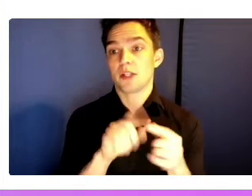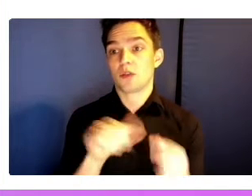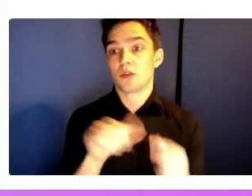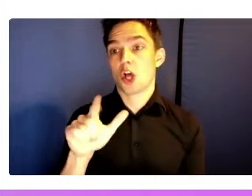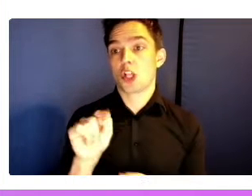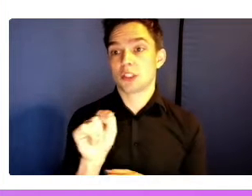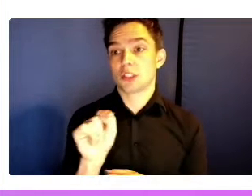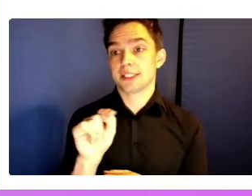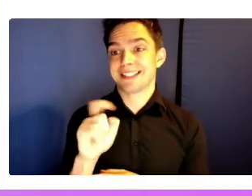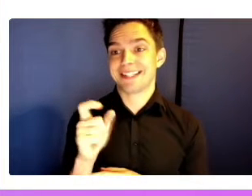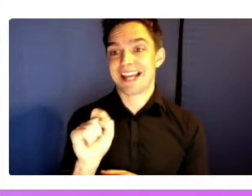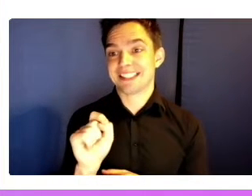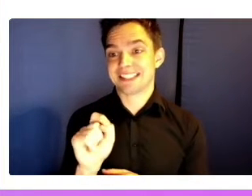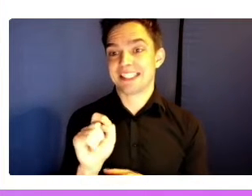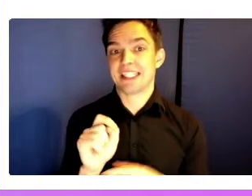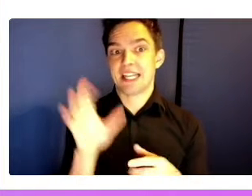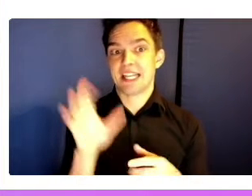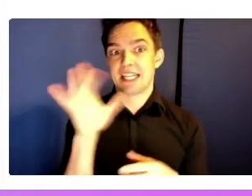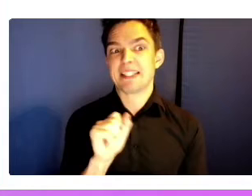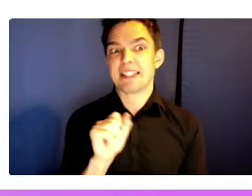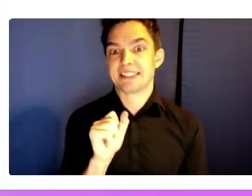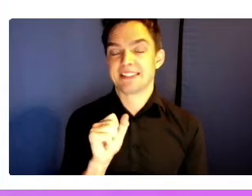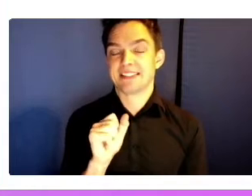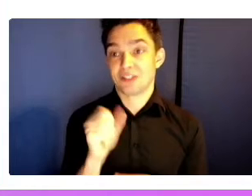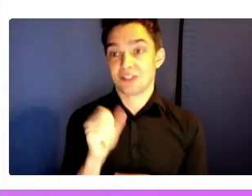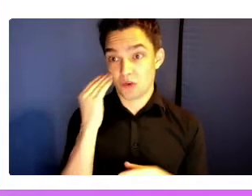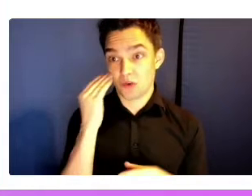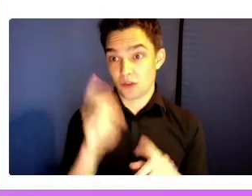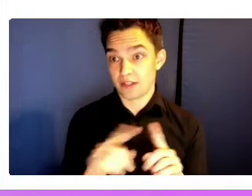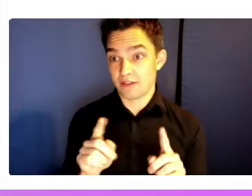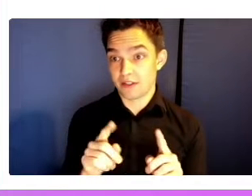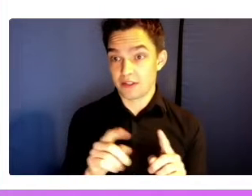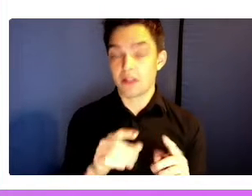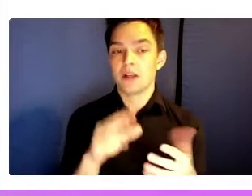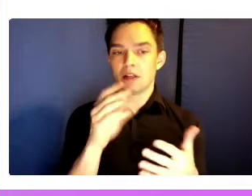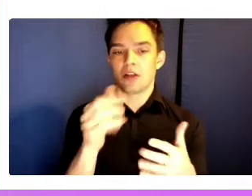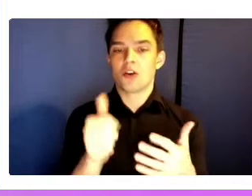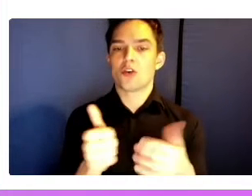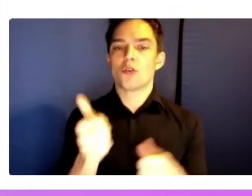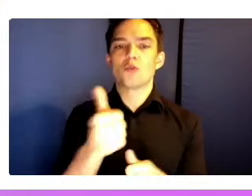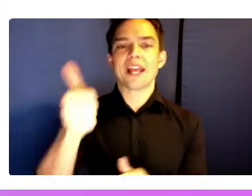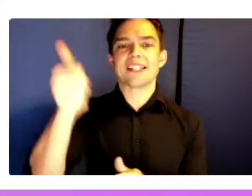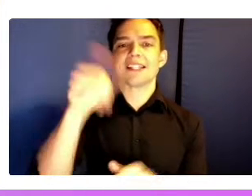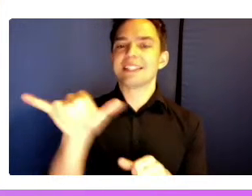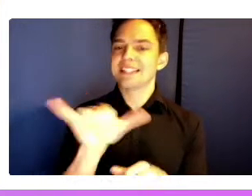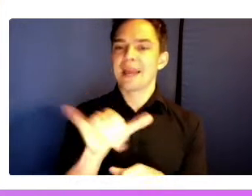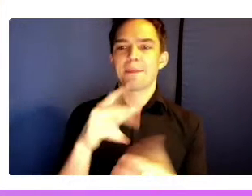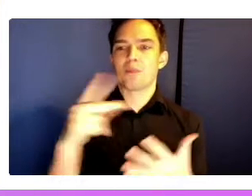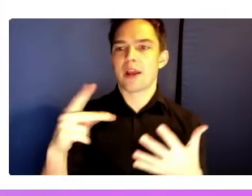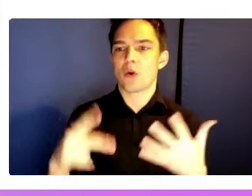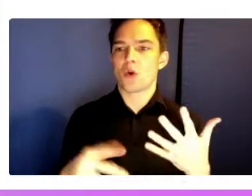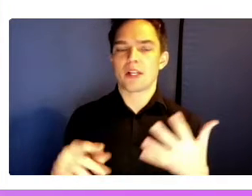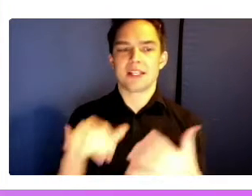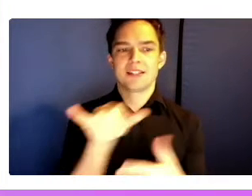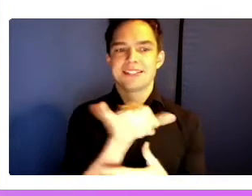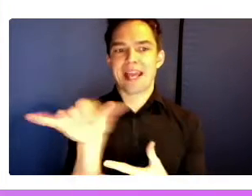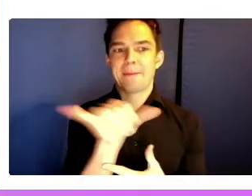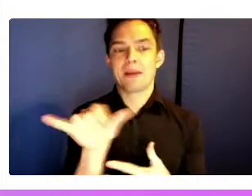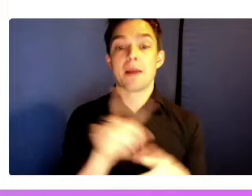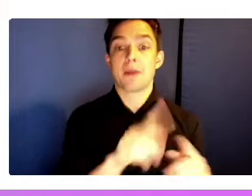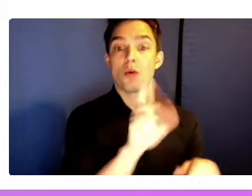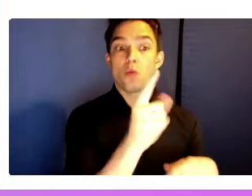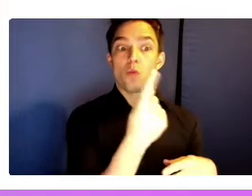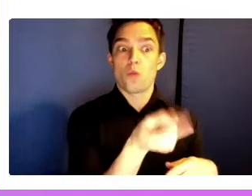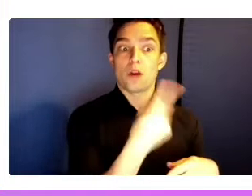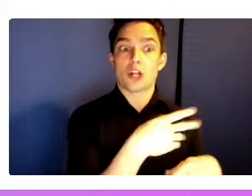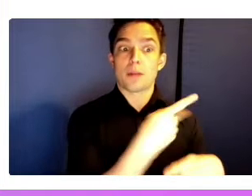missing. Do you know the difference? They were ranked the same priority. Does anyone know the difference? Well, one's on the production database,